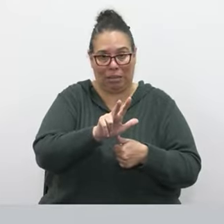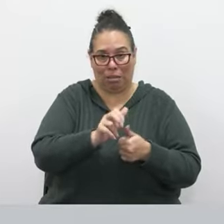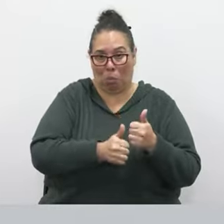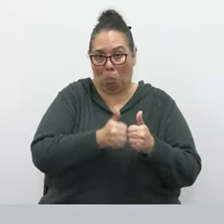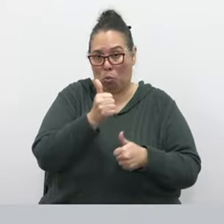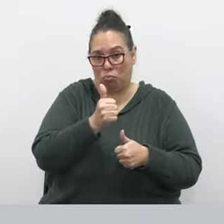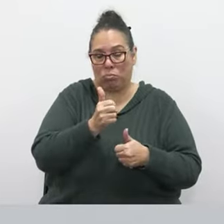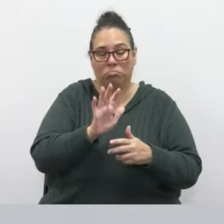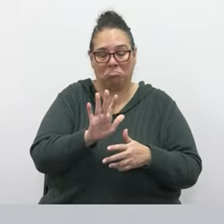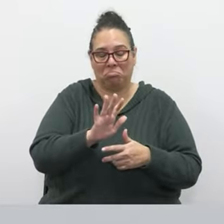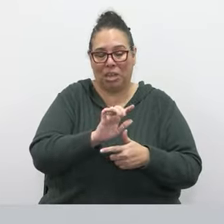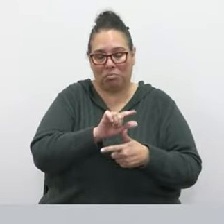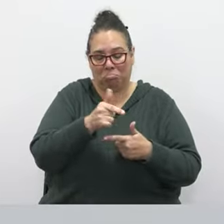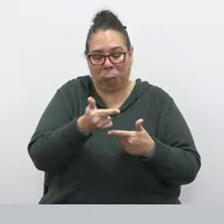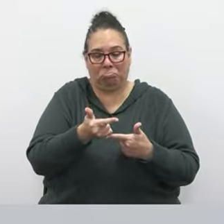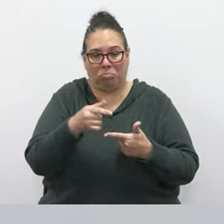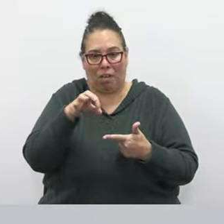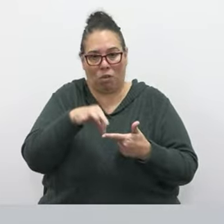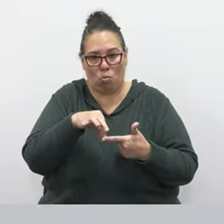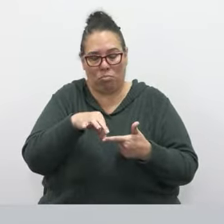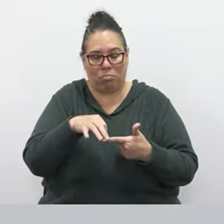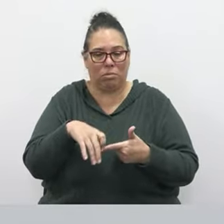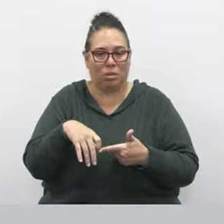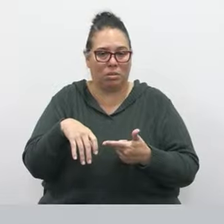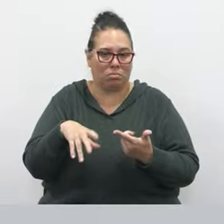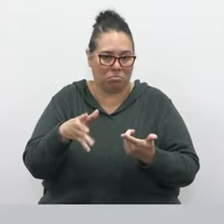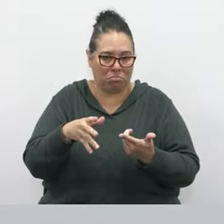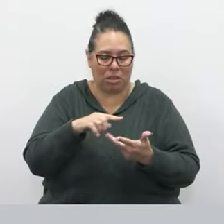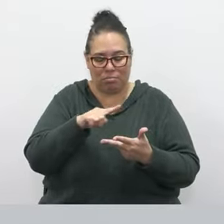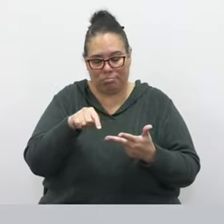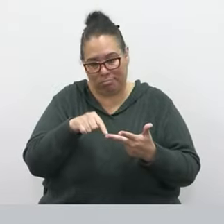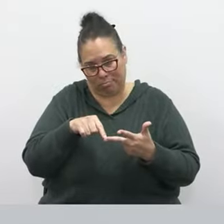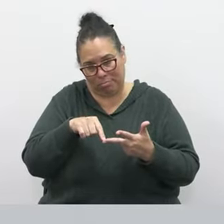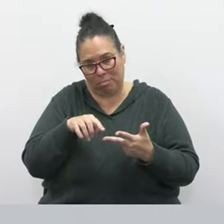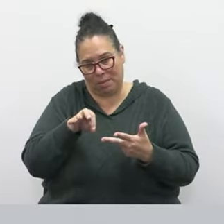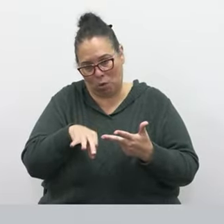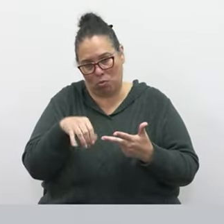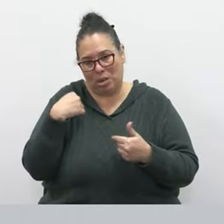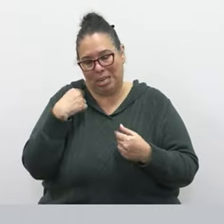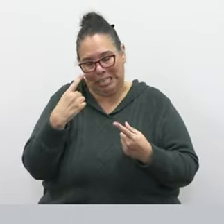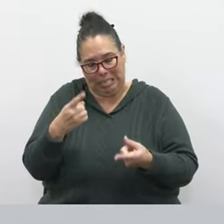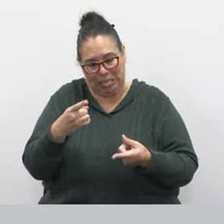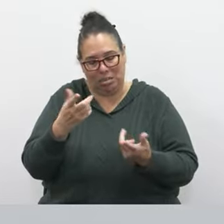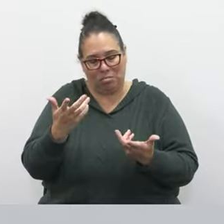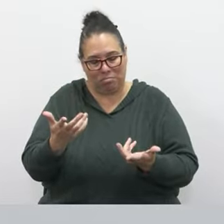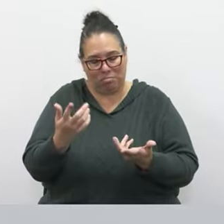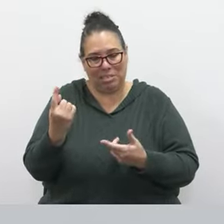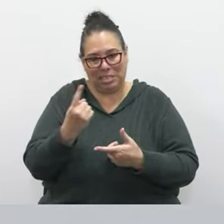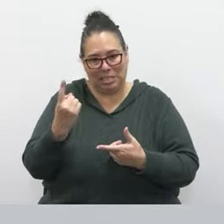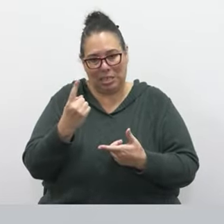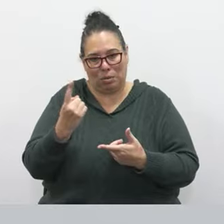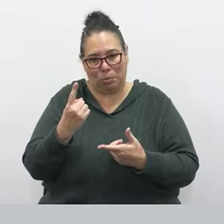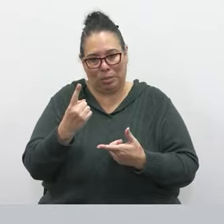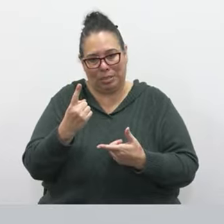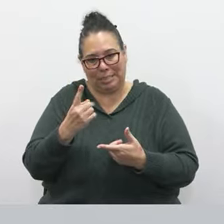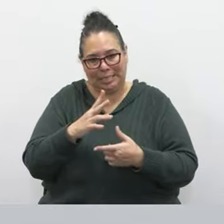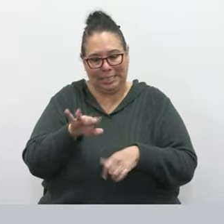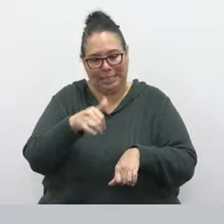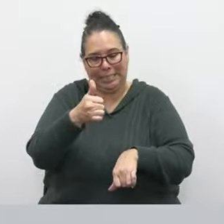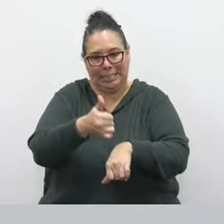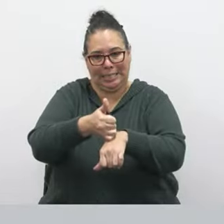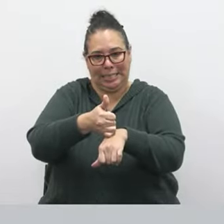second nomination and take another vote and go forward until somebody is appointed or nominated,